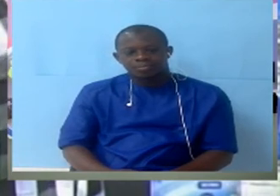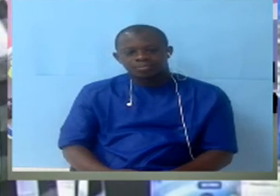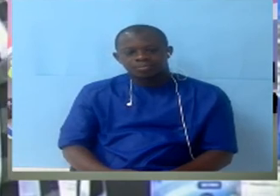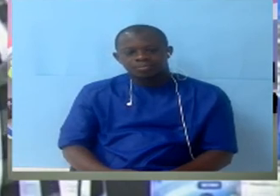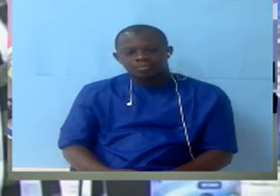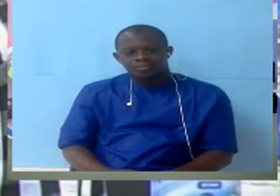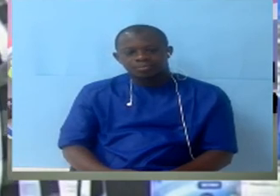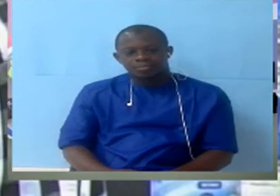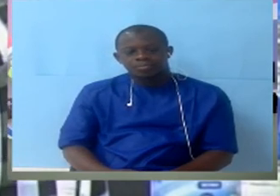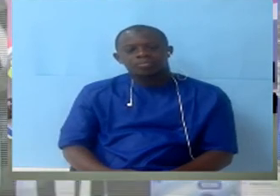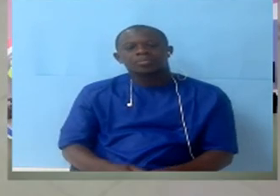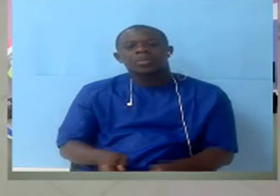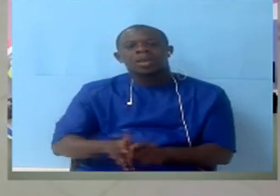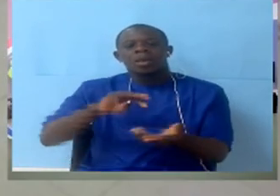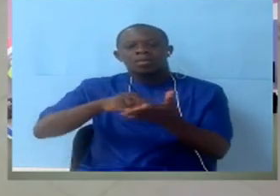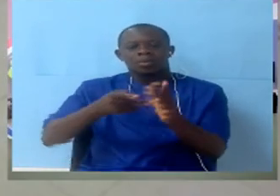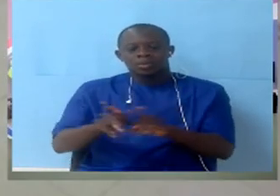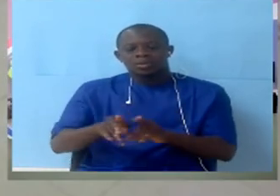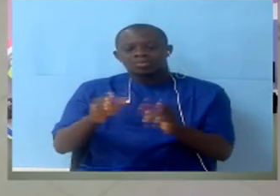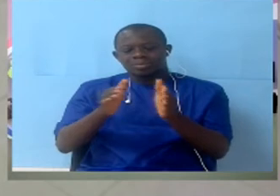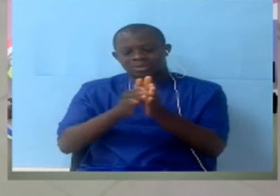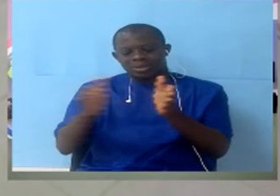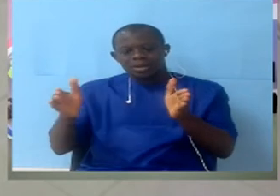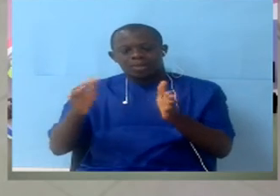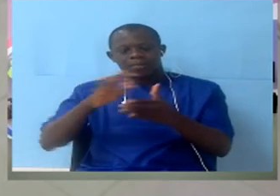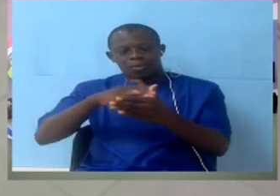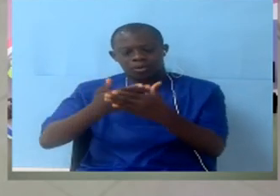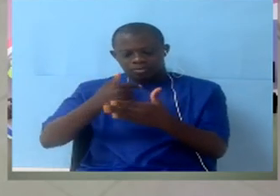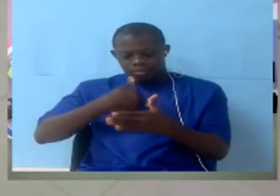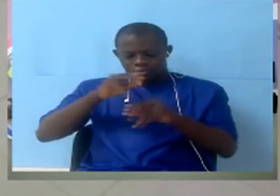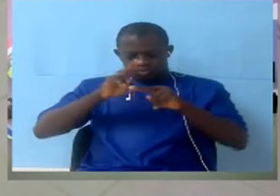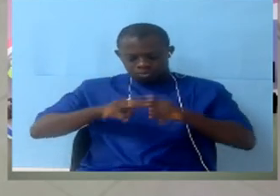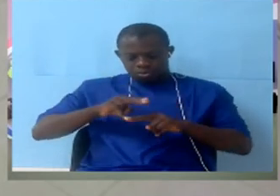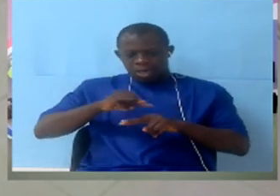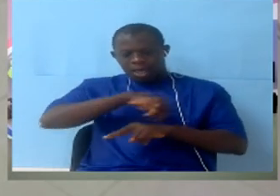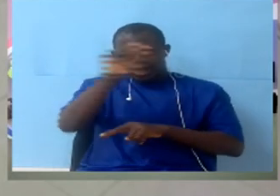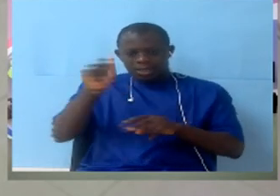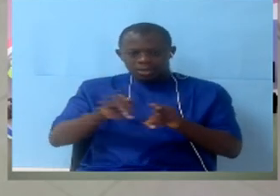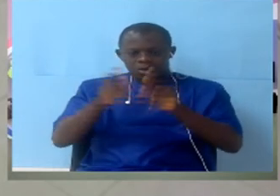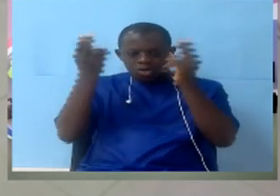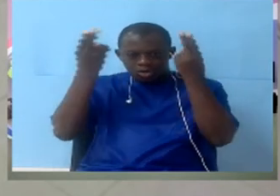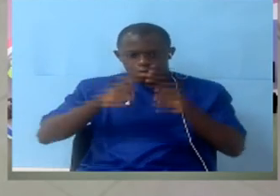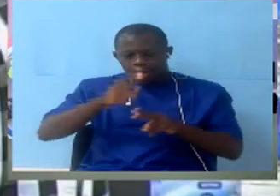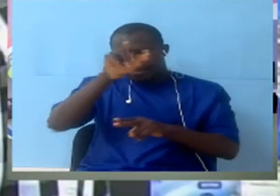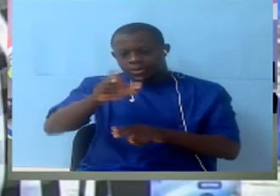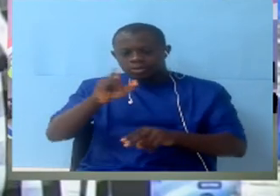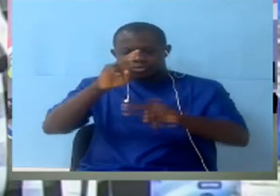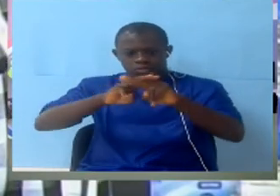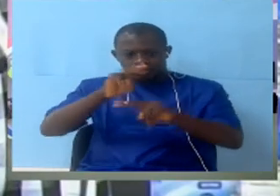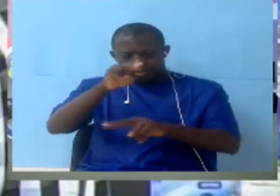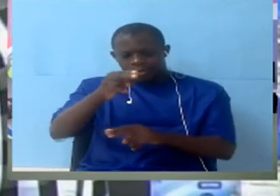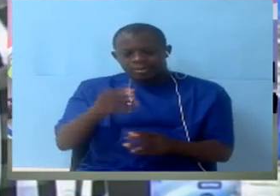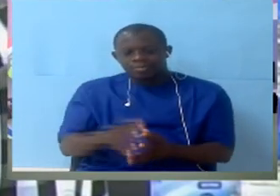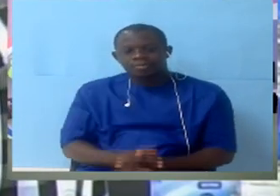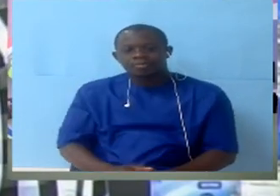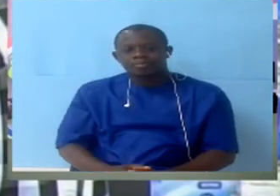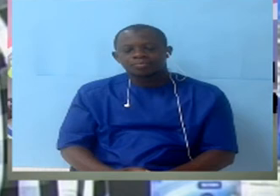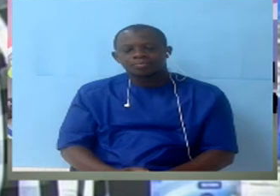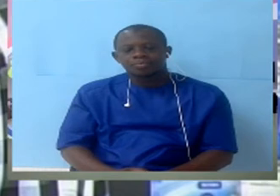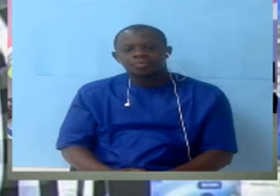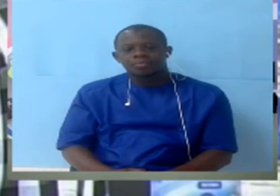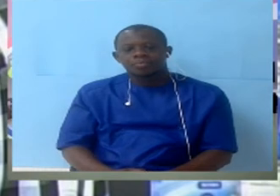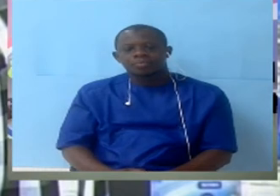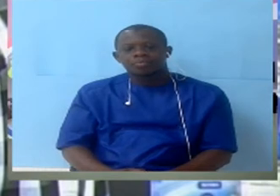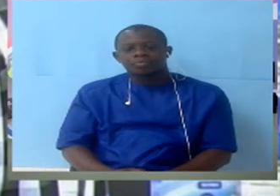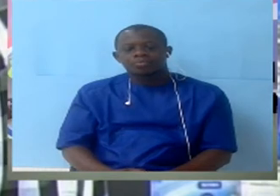then the lead council tema. Just a distance like between where I'm sitting and where the lead council is. So he ordered his private judge to,